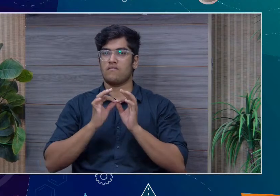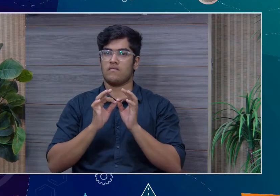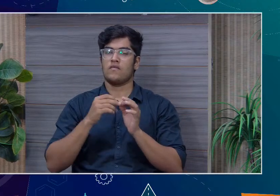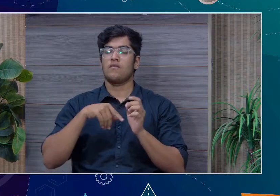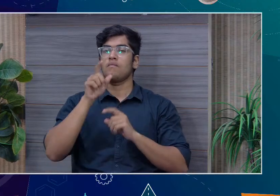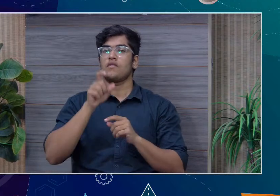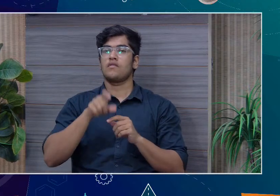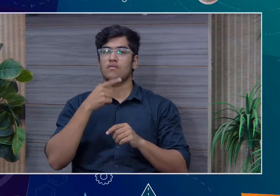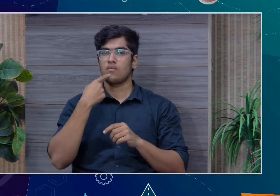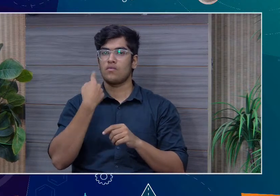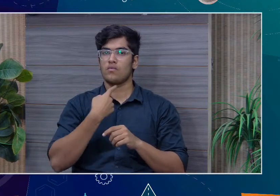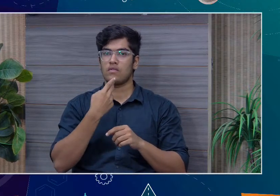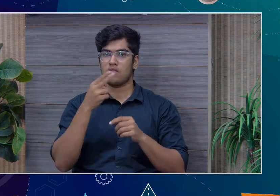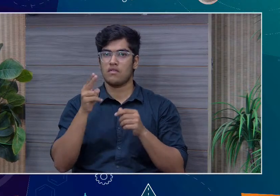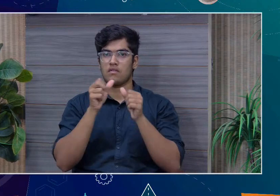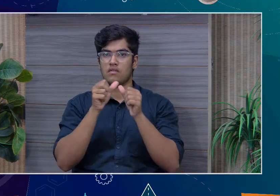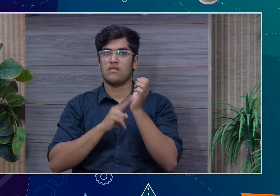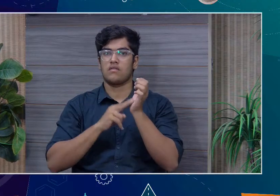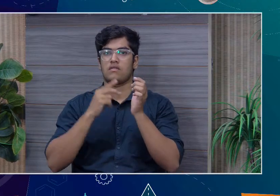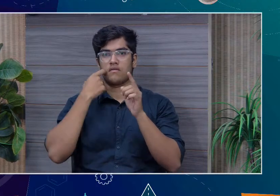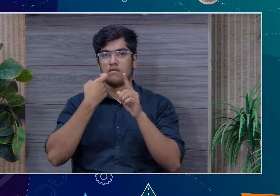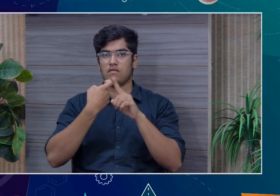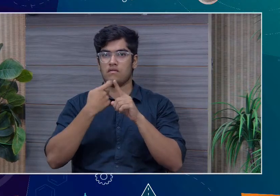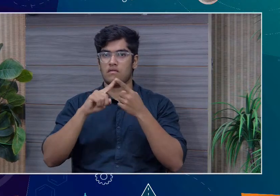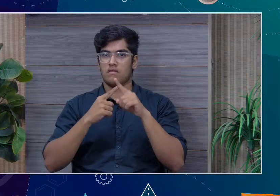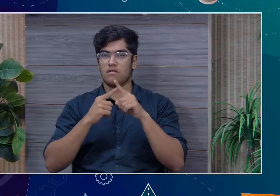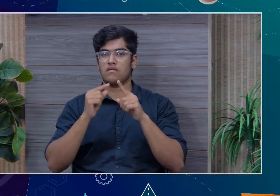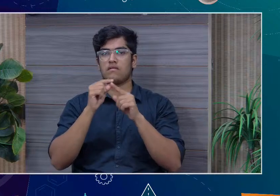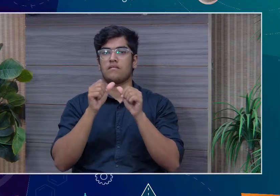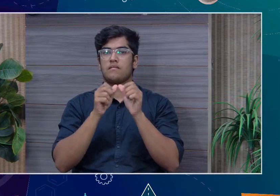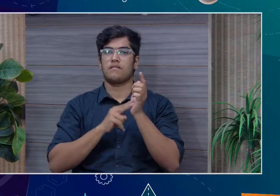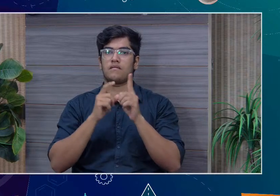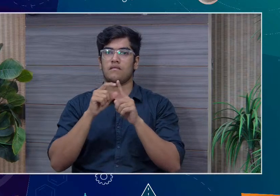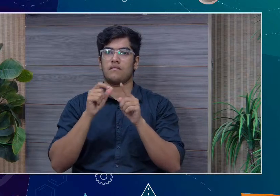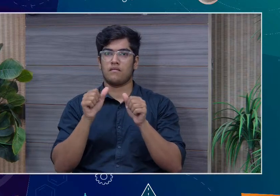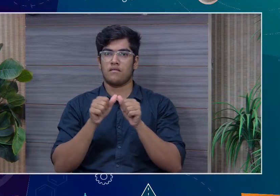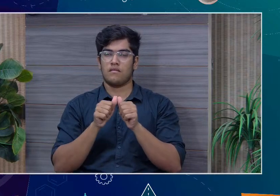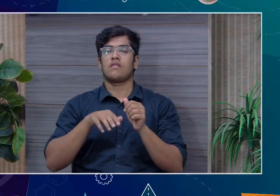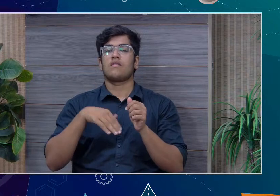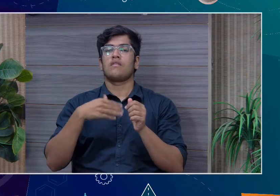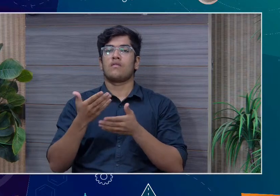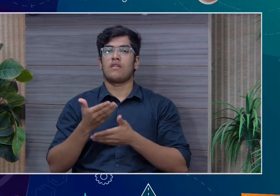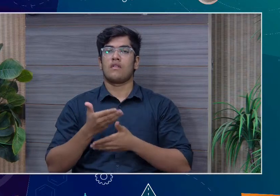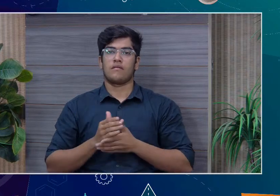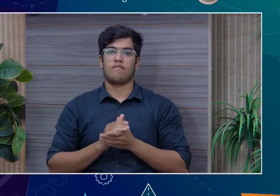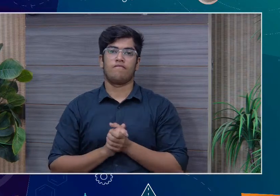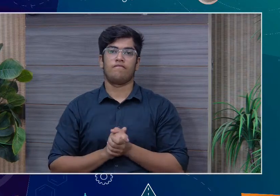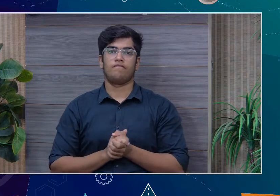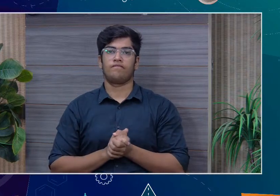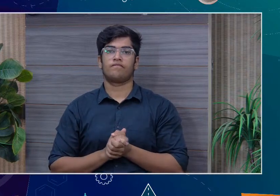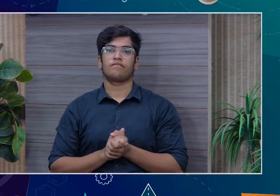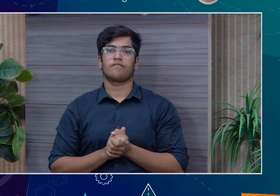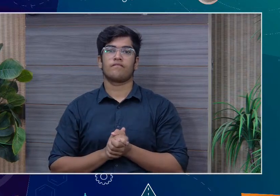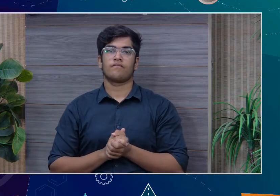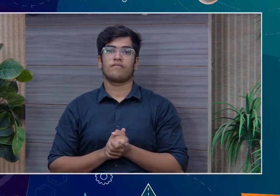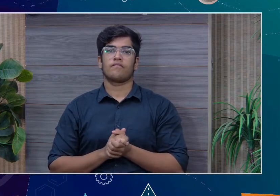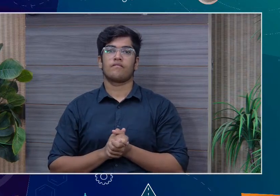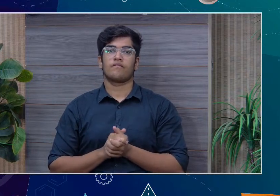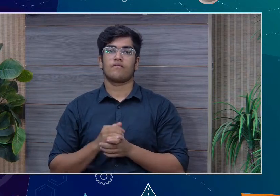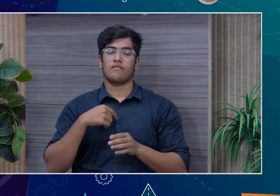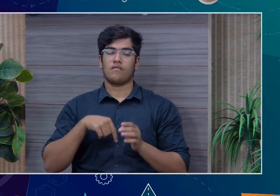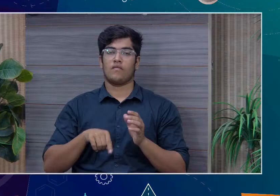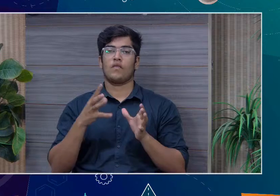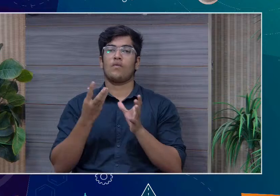introduce him to all of you. He is a Mr. Aniket Panda. A very warm welcome to you, sir. So we